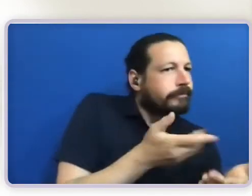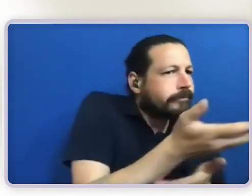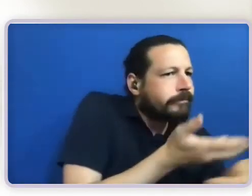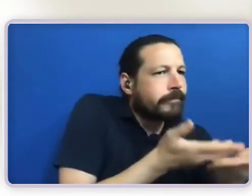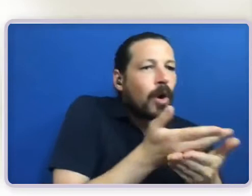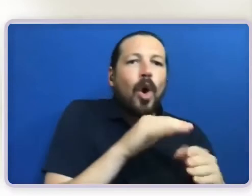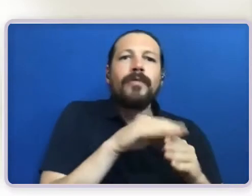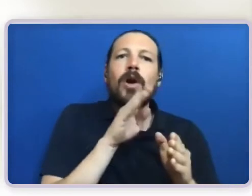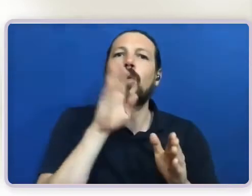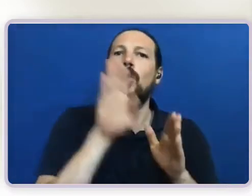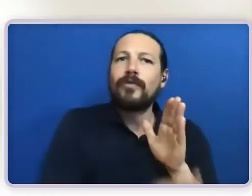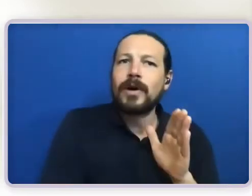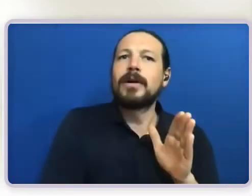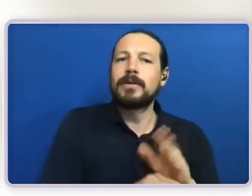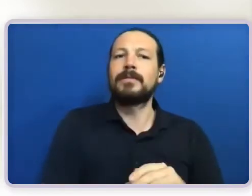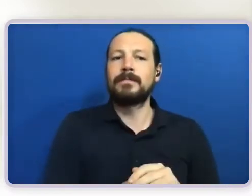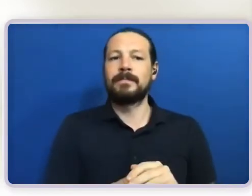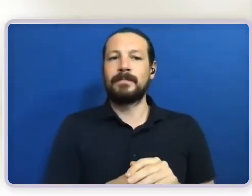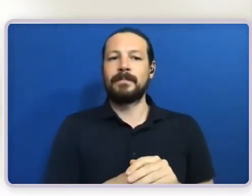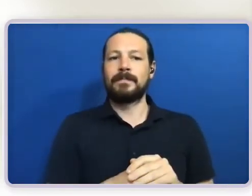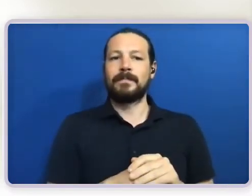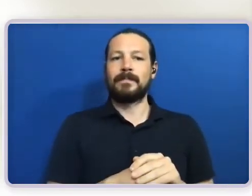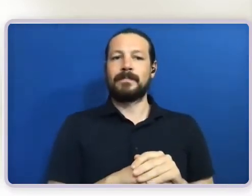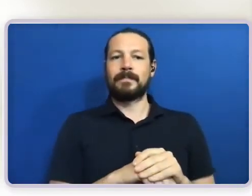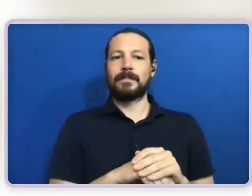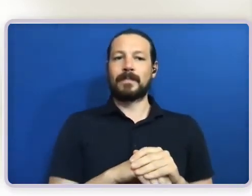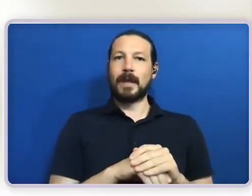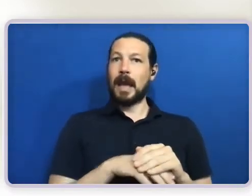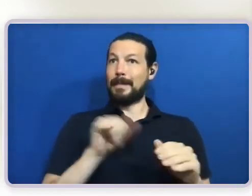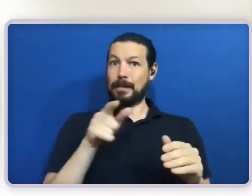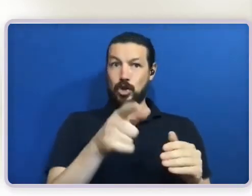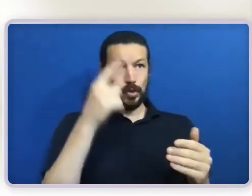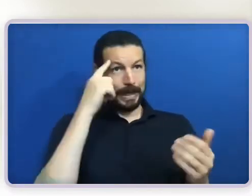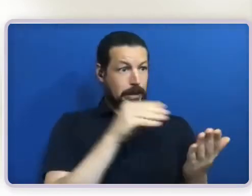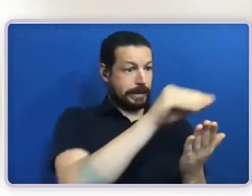a submission and you want to know who would be able to access it.